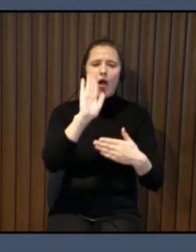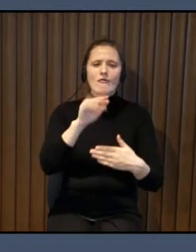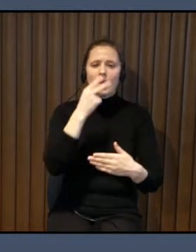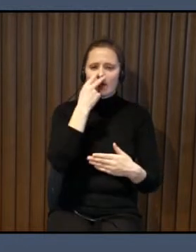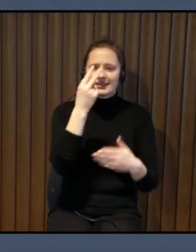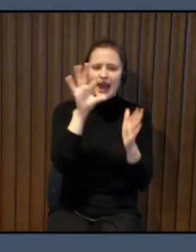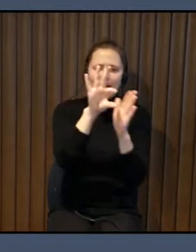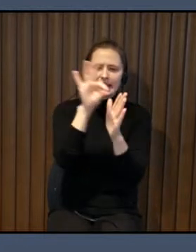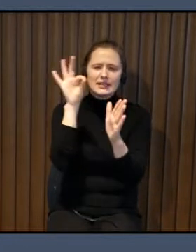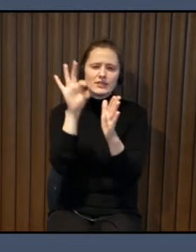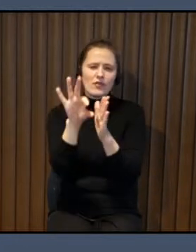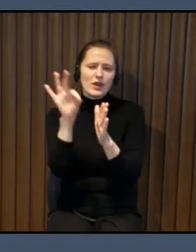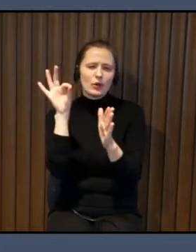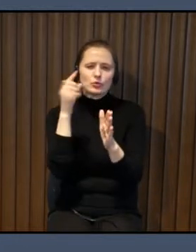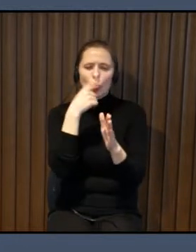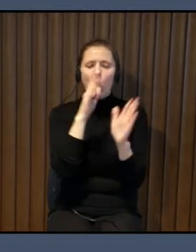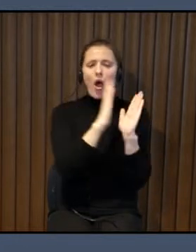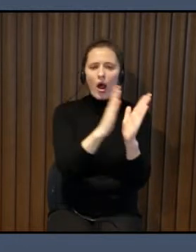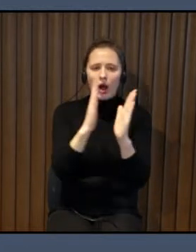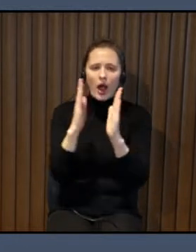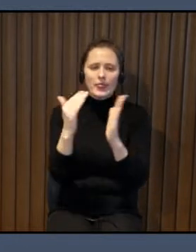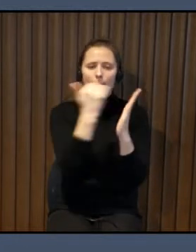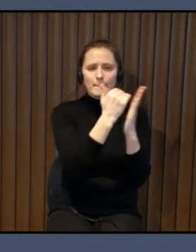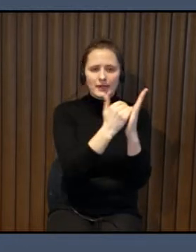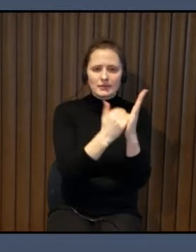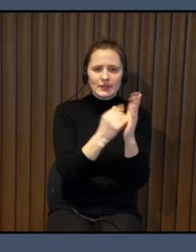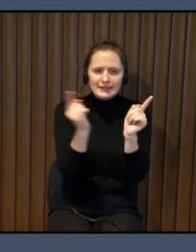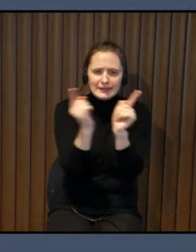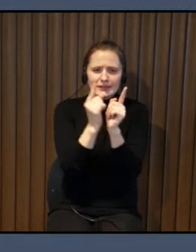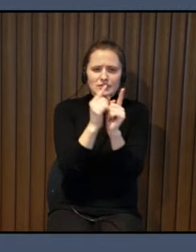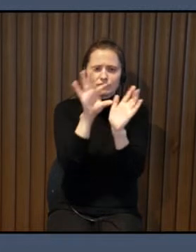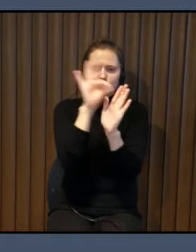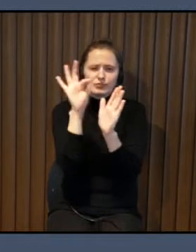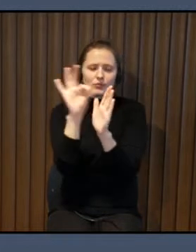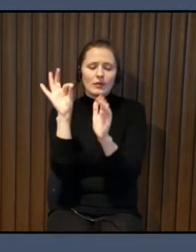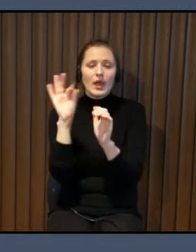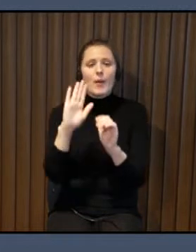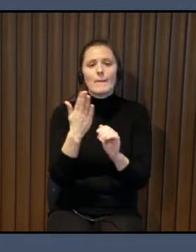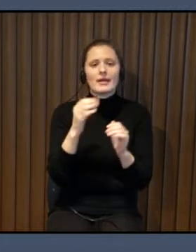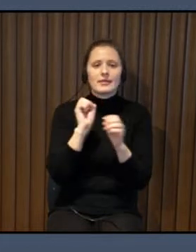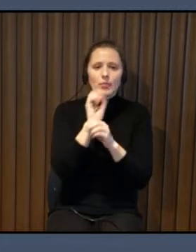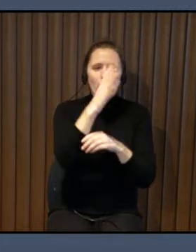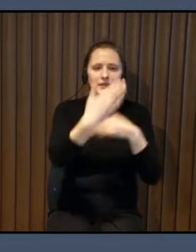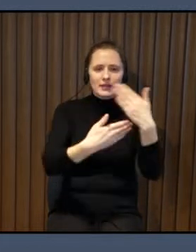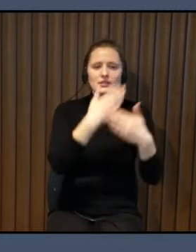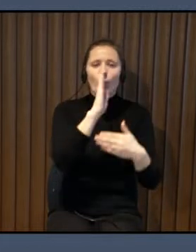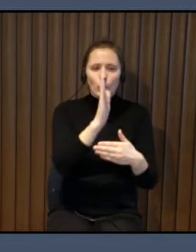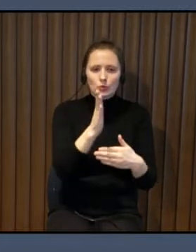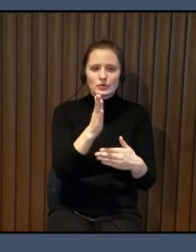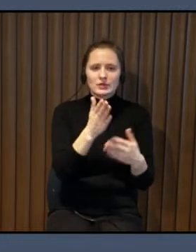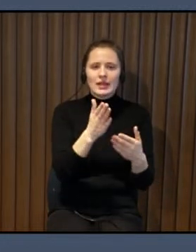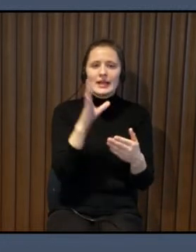general principles, here in this slide you can see a summary of each of those